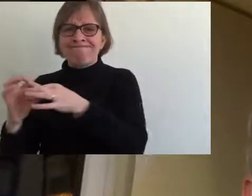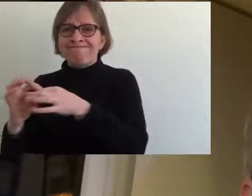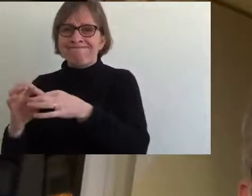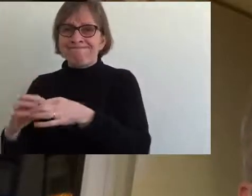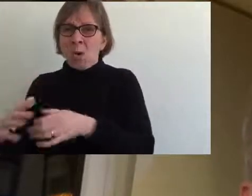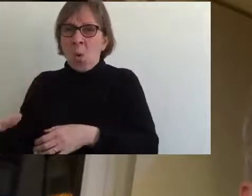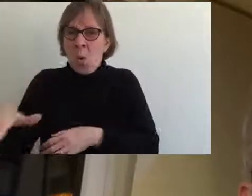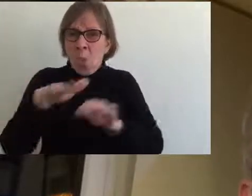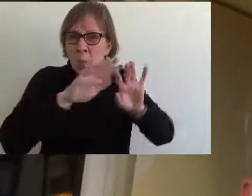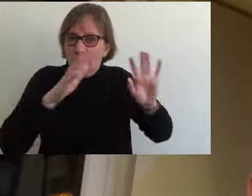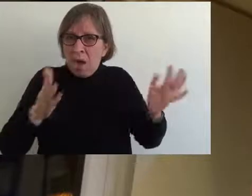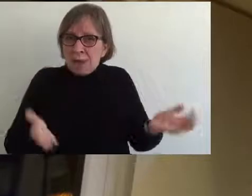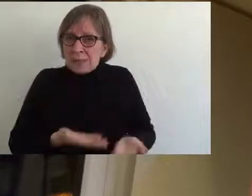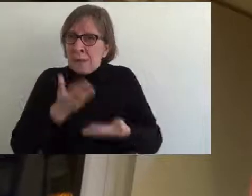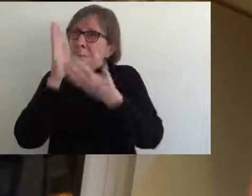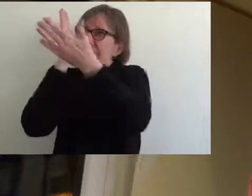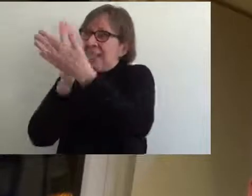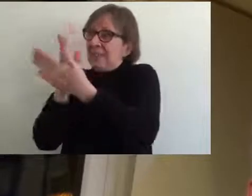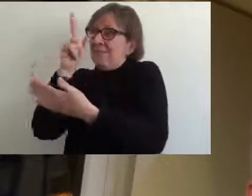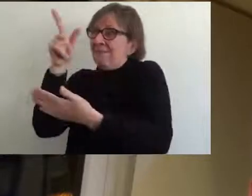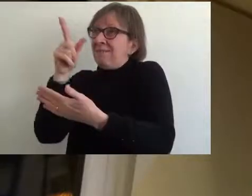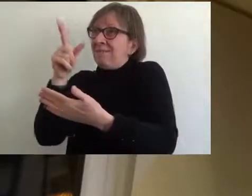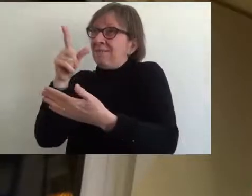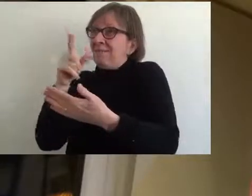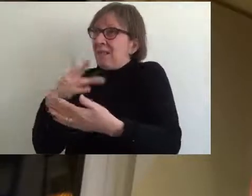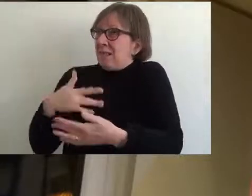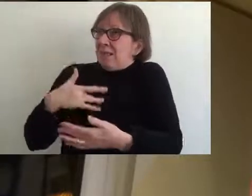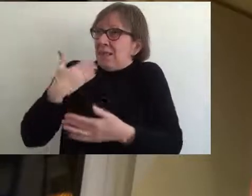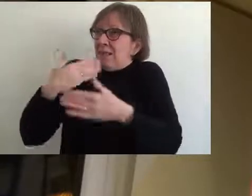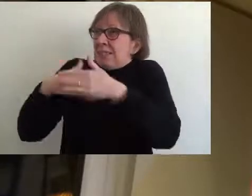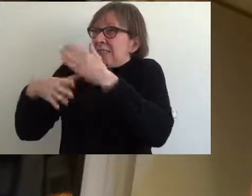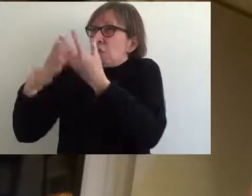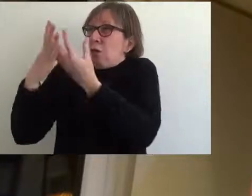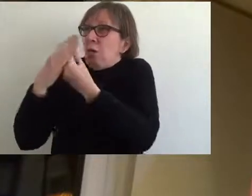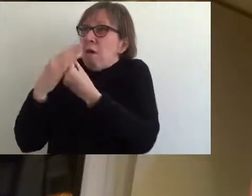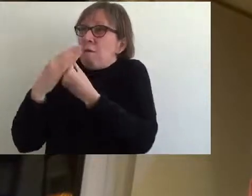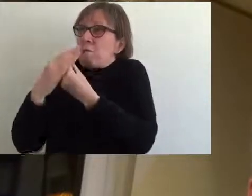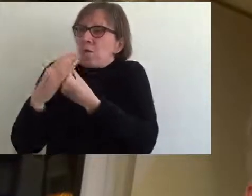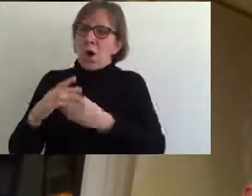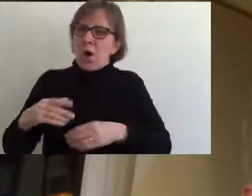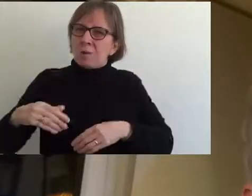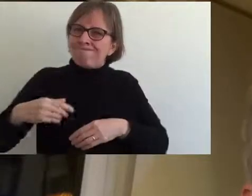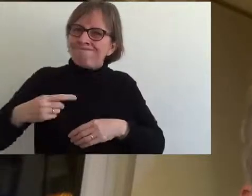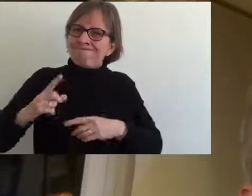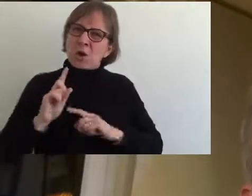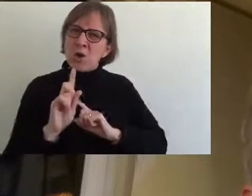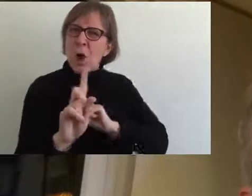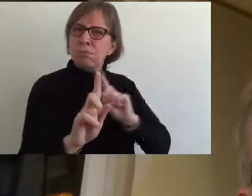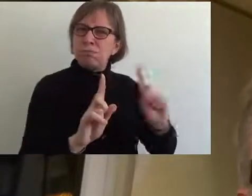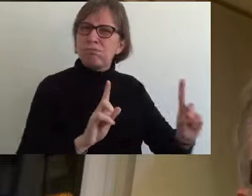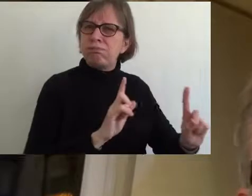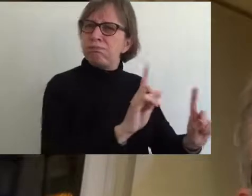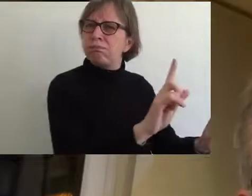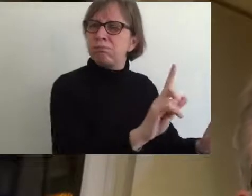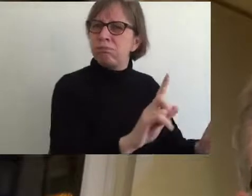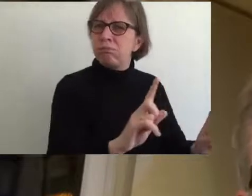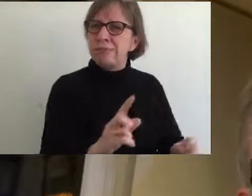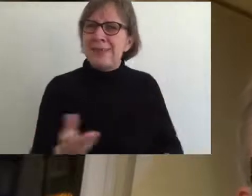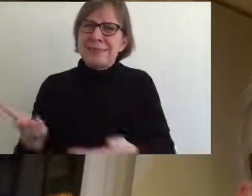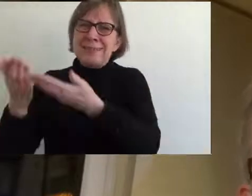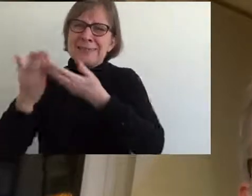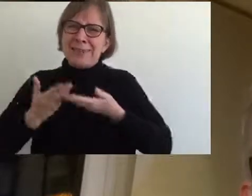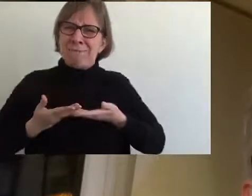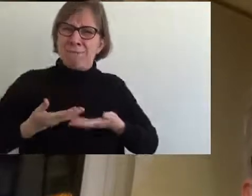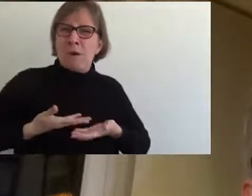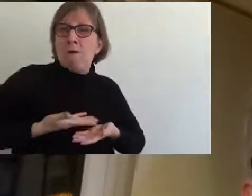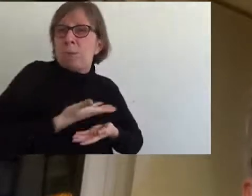that the world may believe. Abide in God's love, go into the world and bear